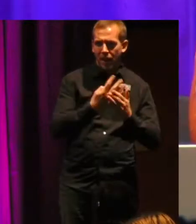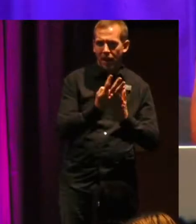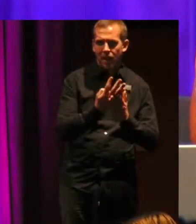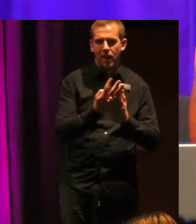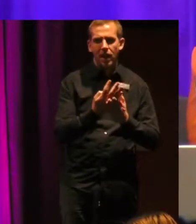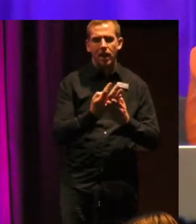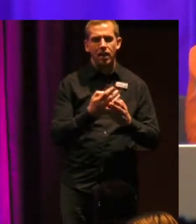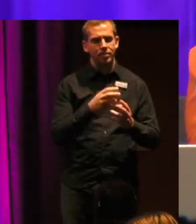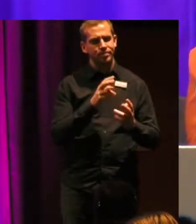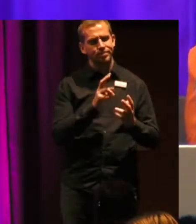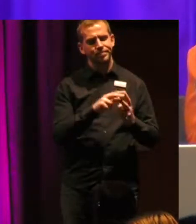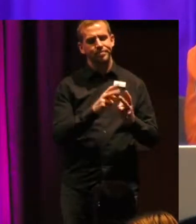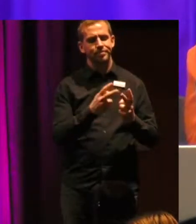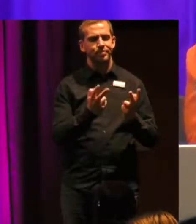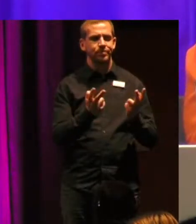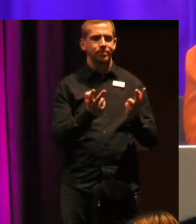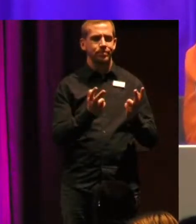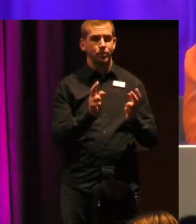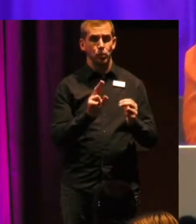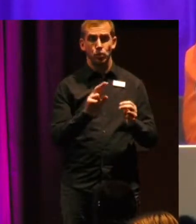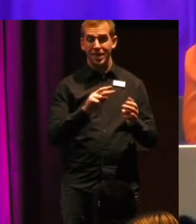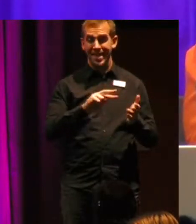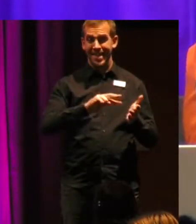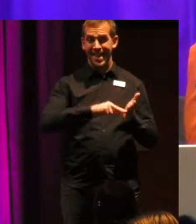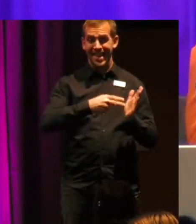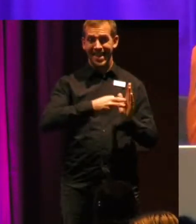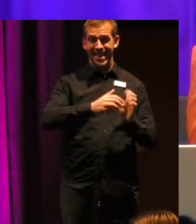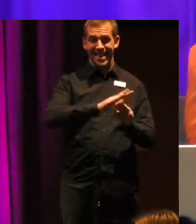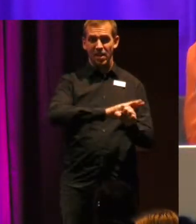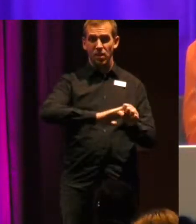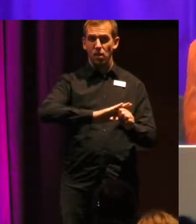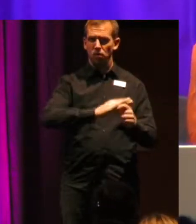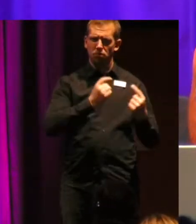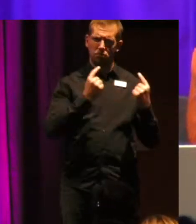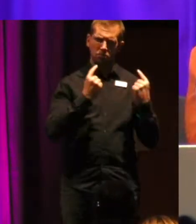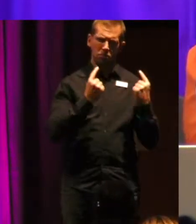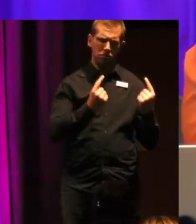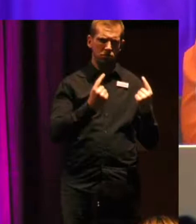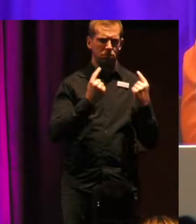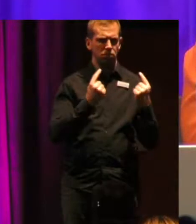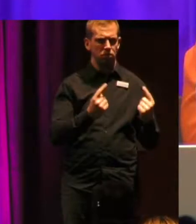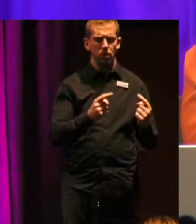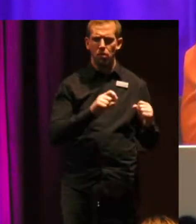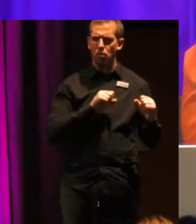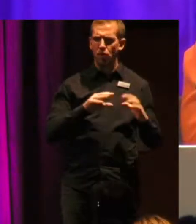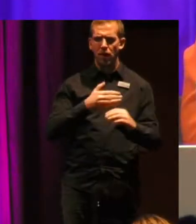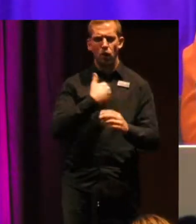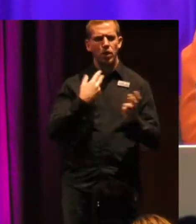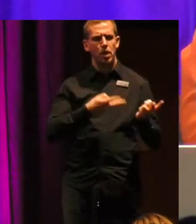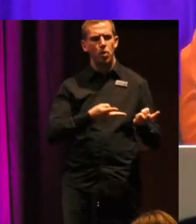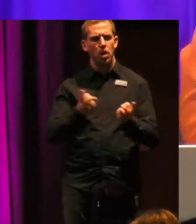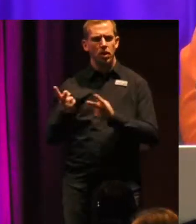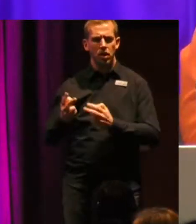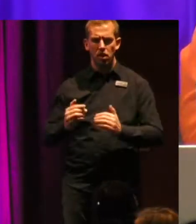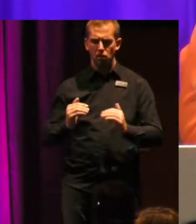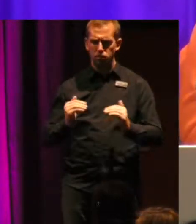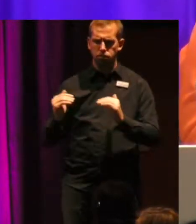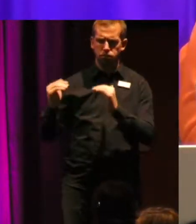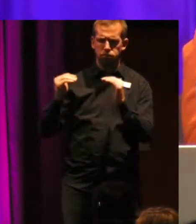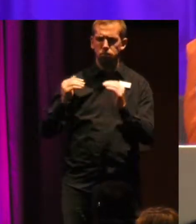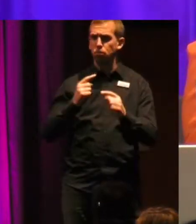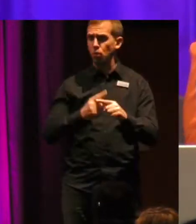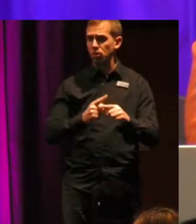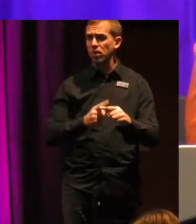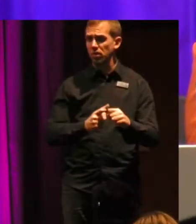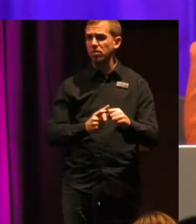technology has really been a wonderful thing for a number of our democracies. I think especially